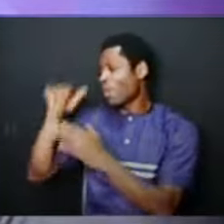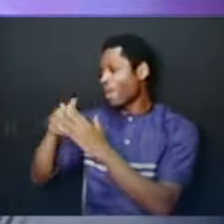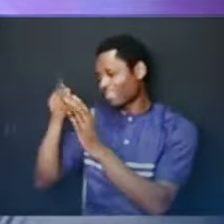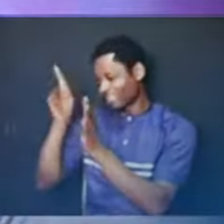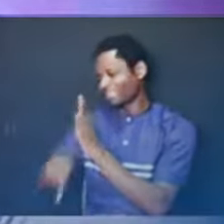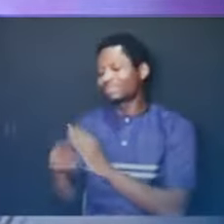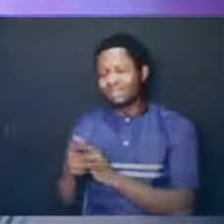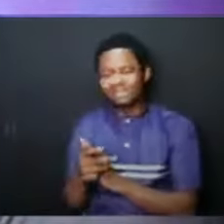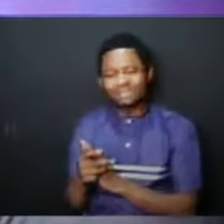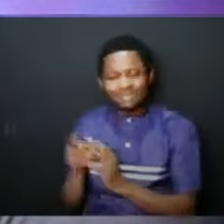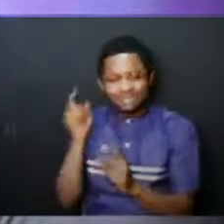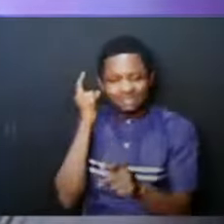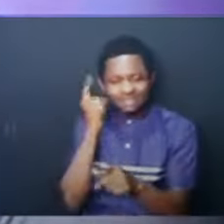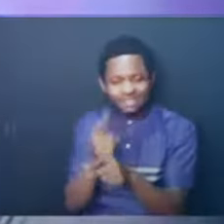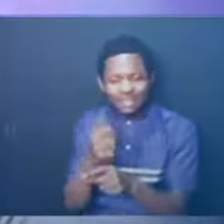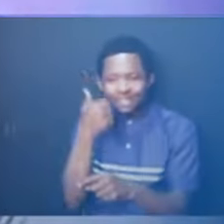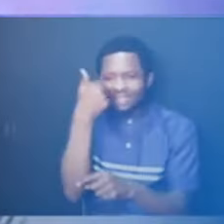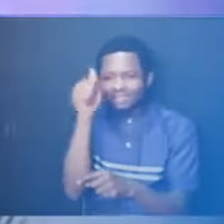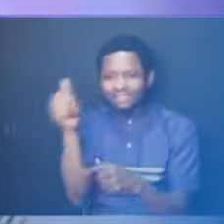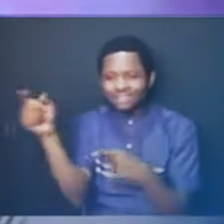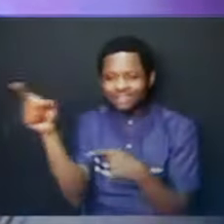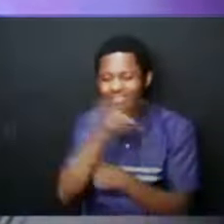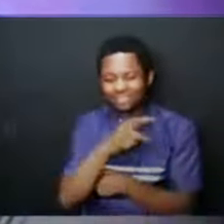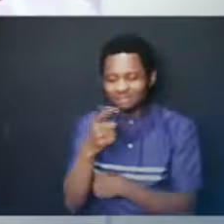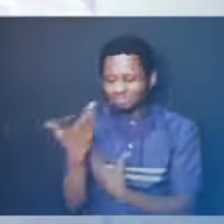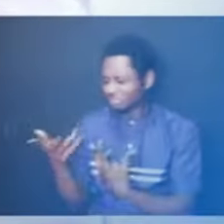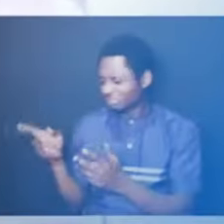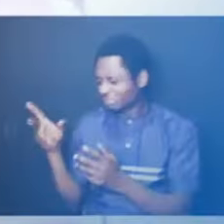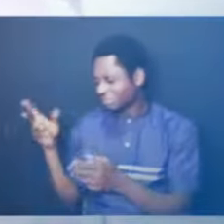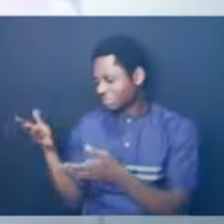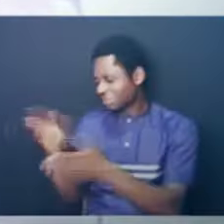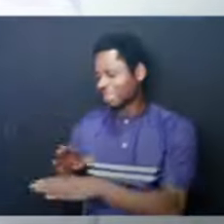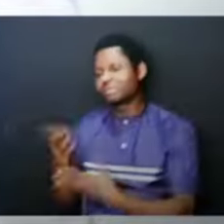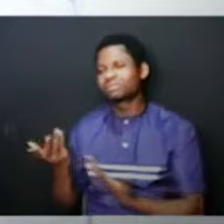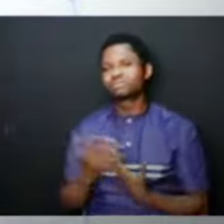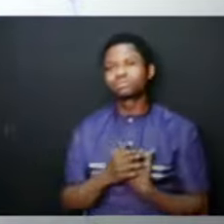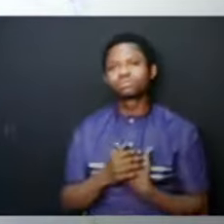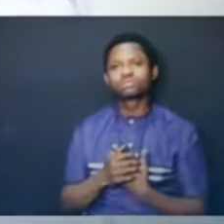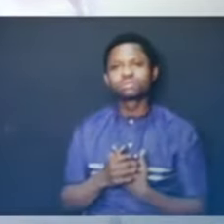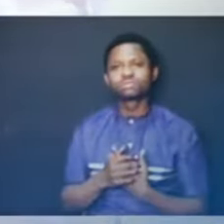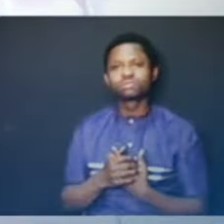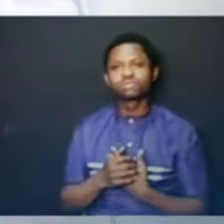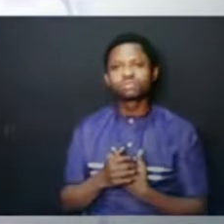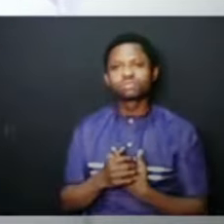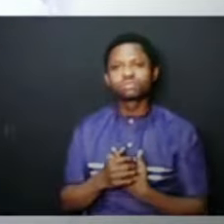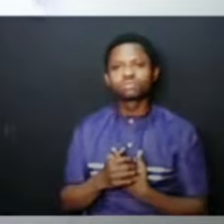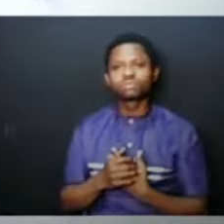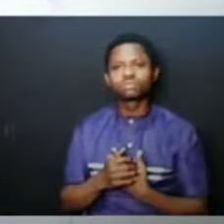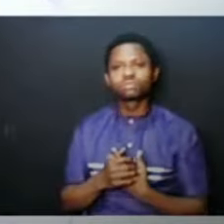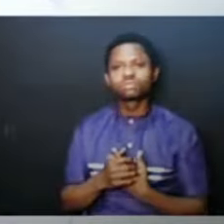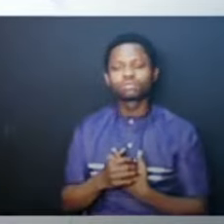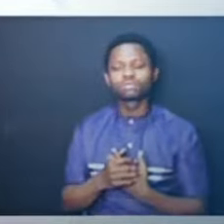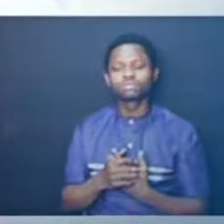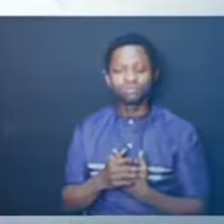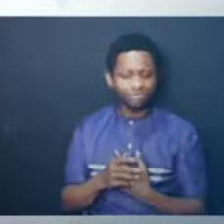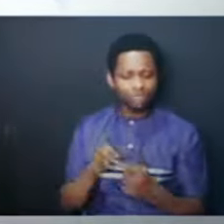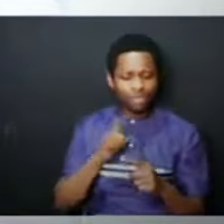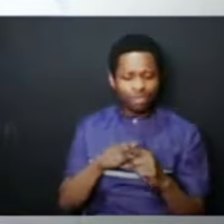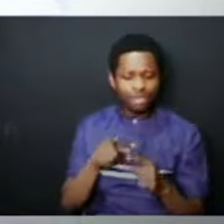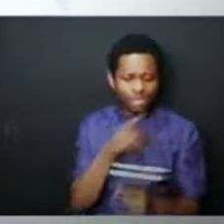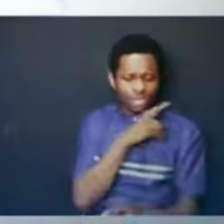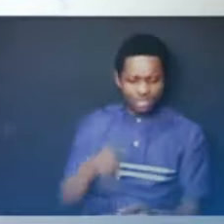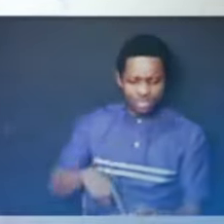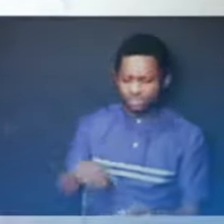10 days later, the man was gone. Papa no, but David said, thank you